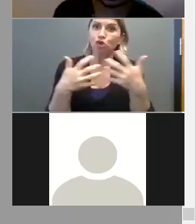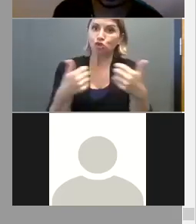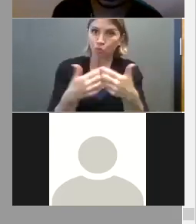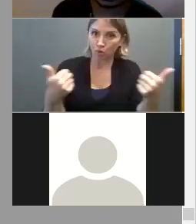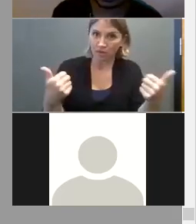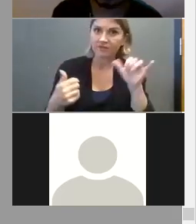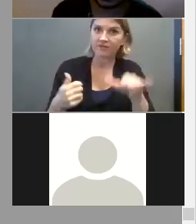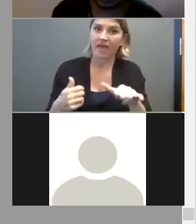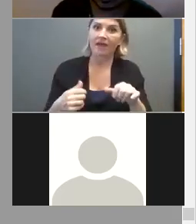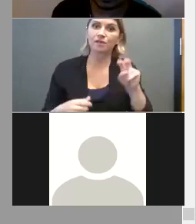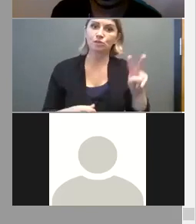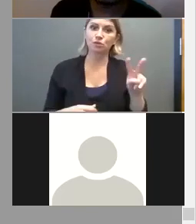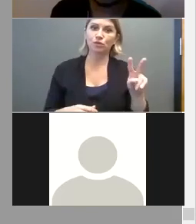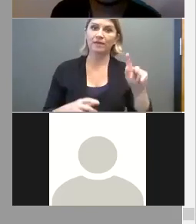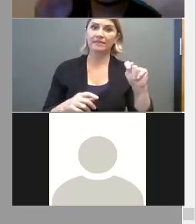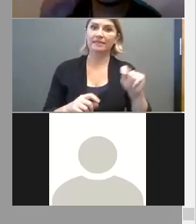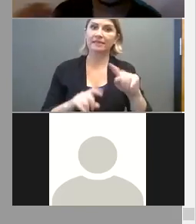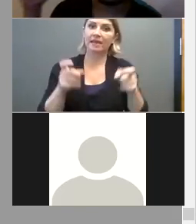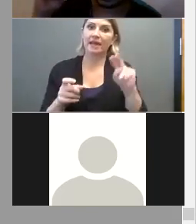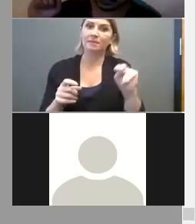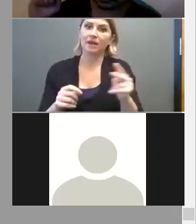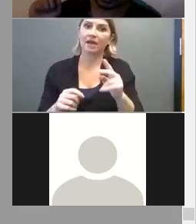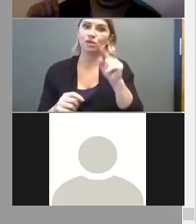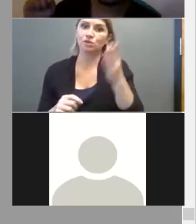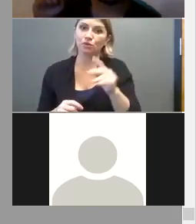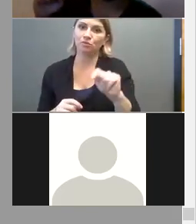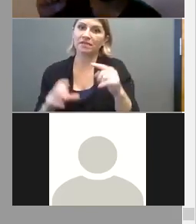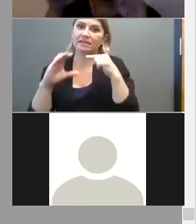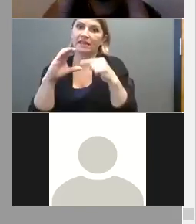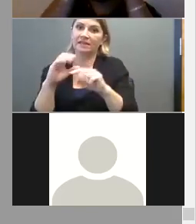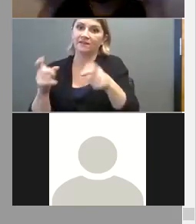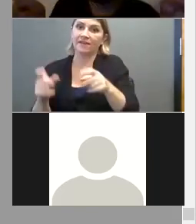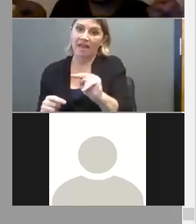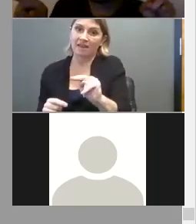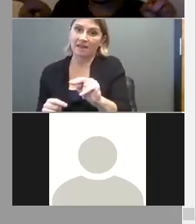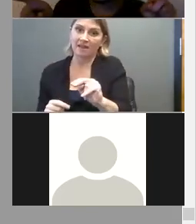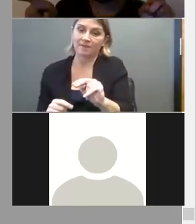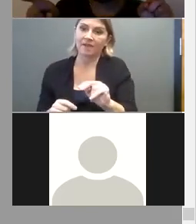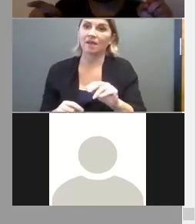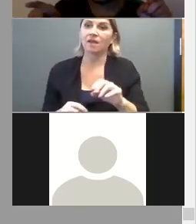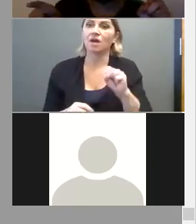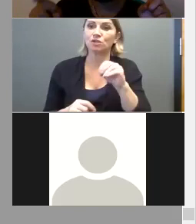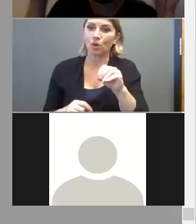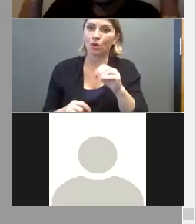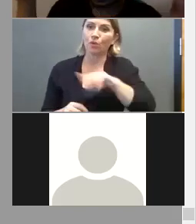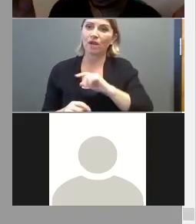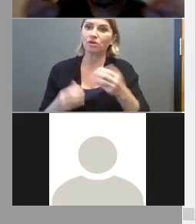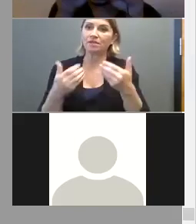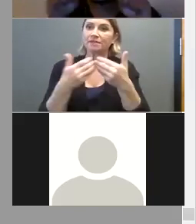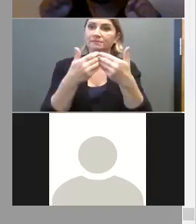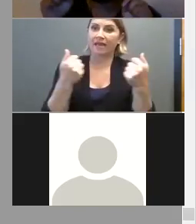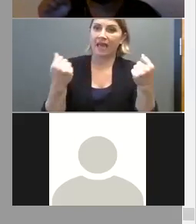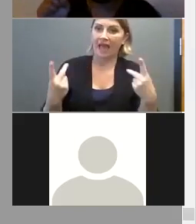is 2t n by 2 plus theta of n, where each time we are separating the array into halves